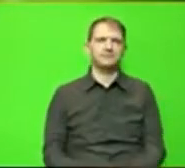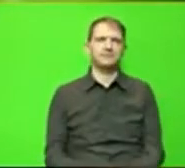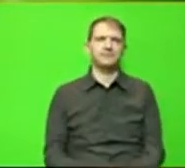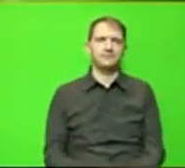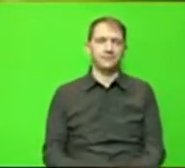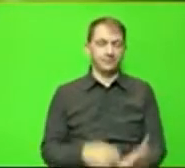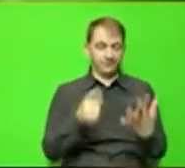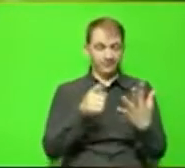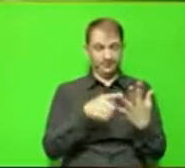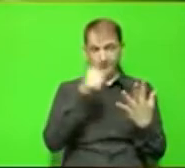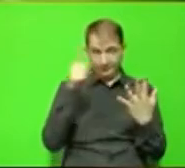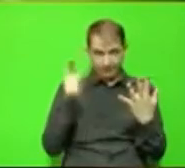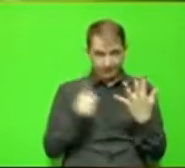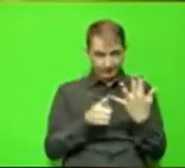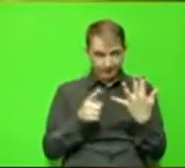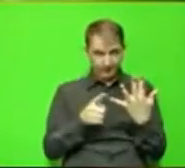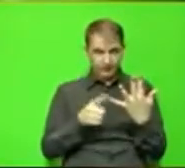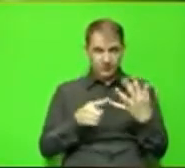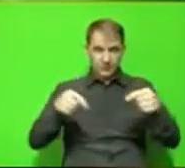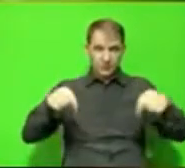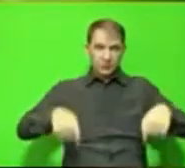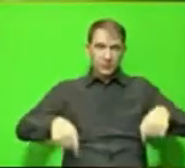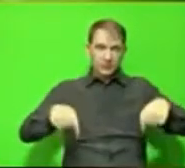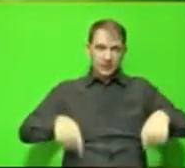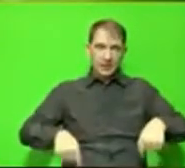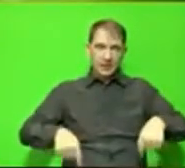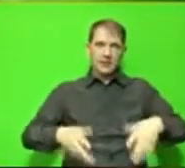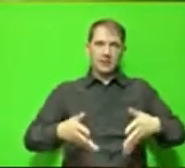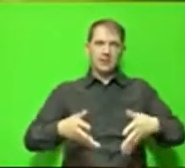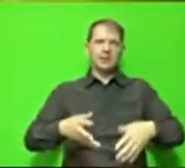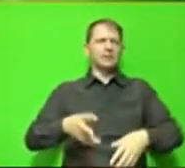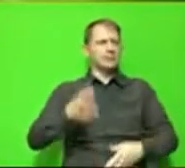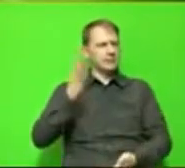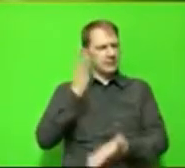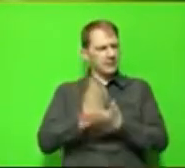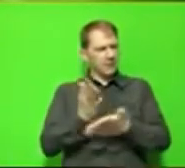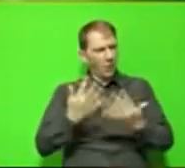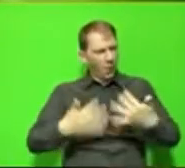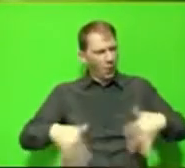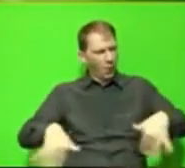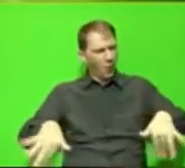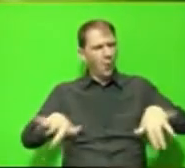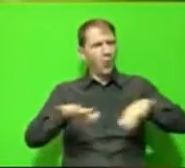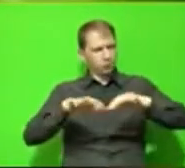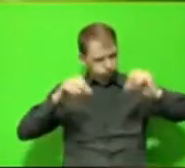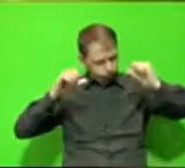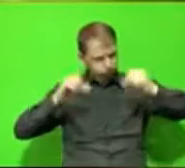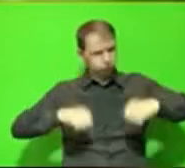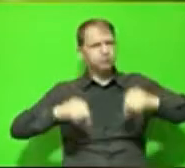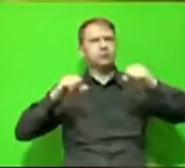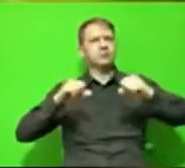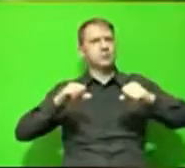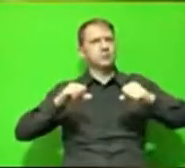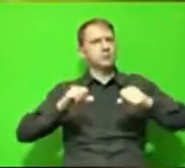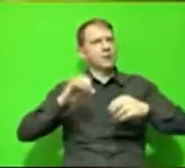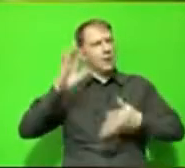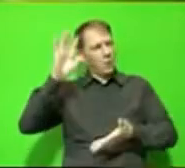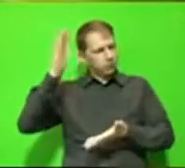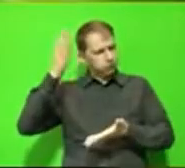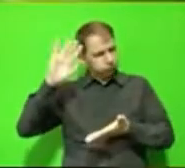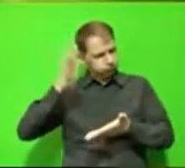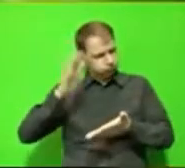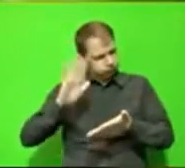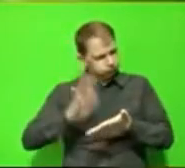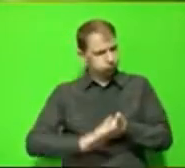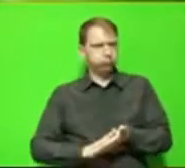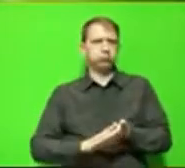Fifth, today must also be a call to action to end gender-based violence. This scourge remains a national crisis